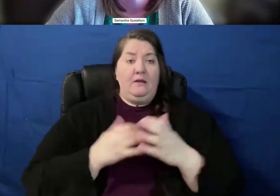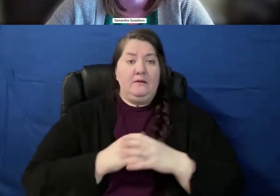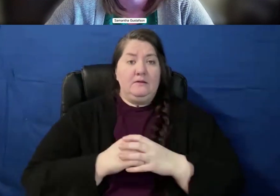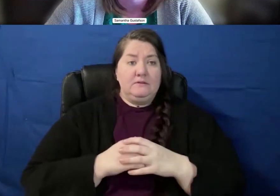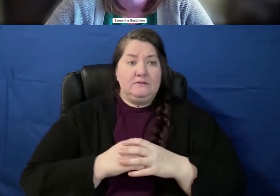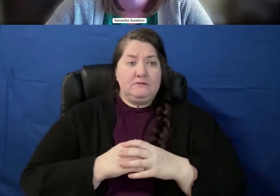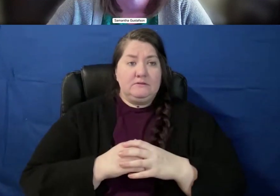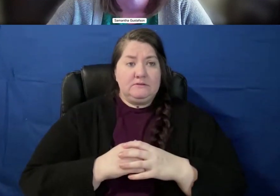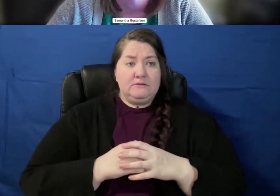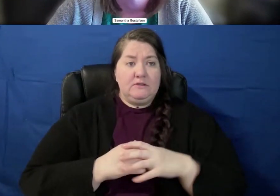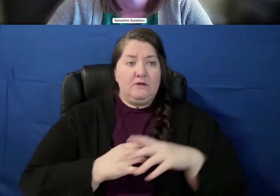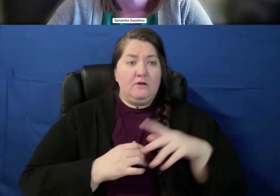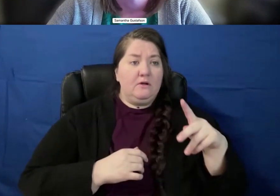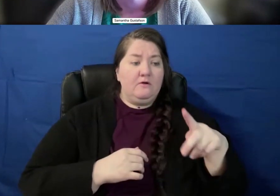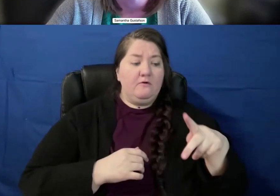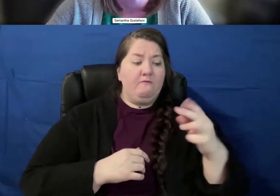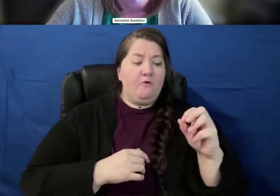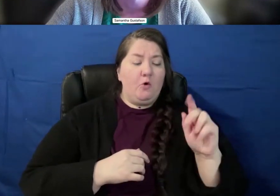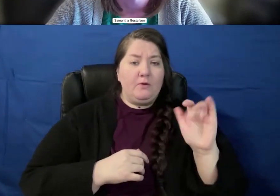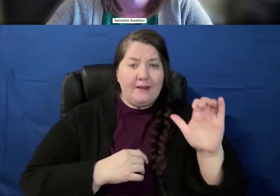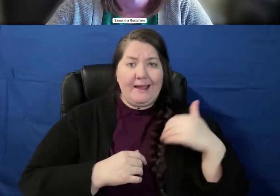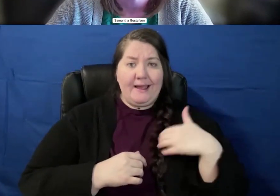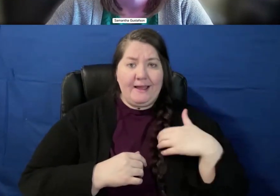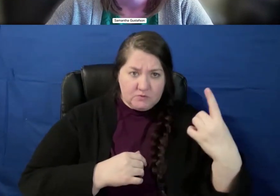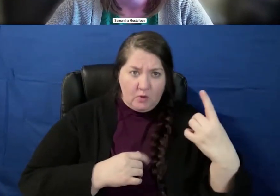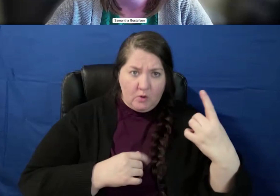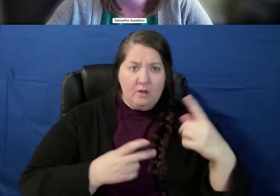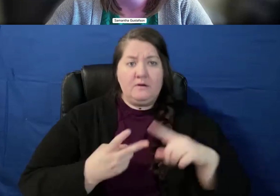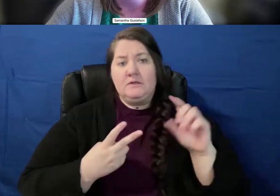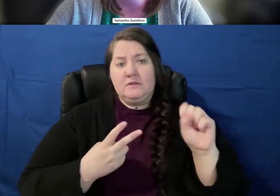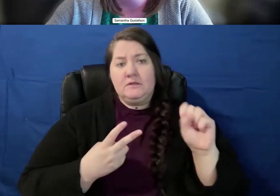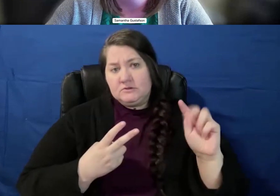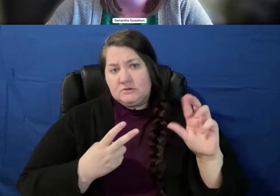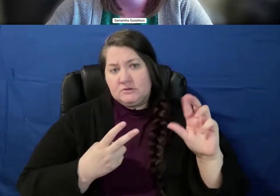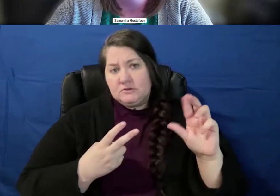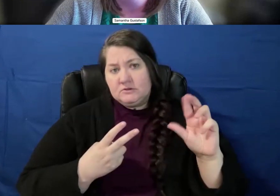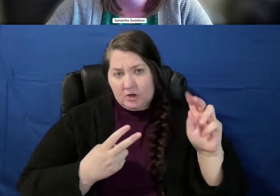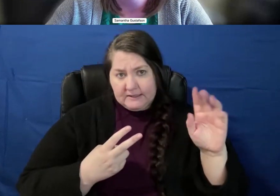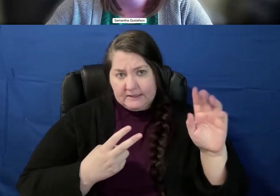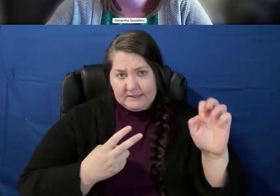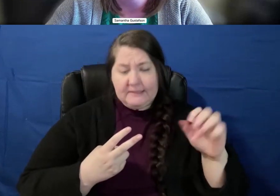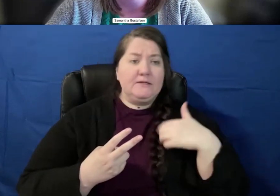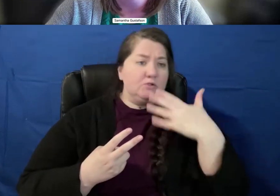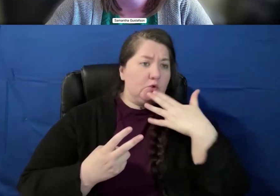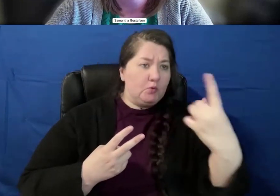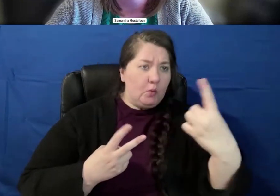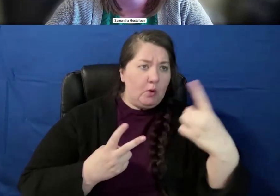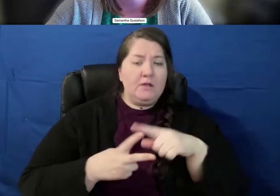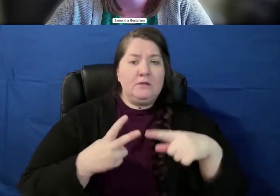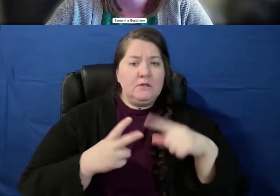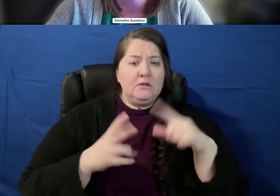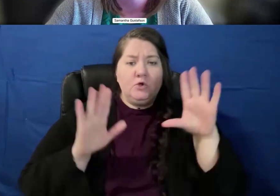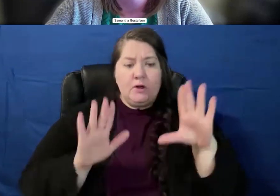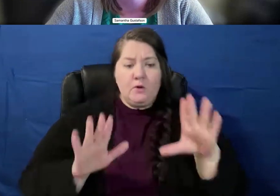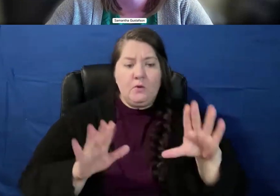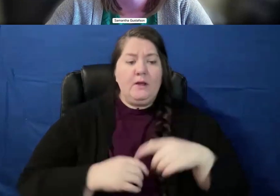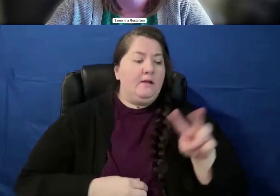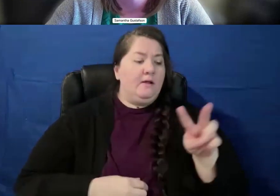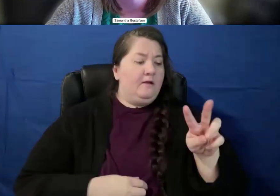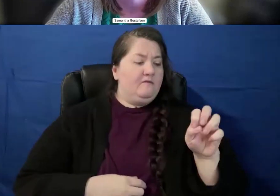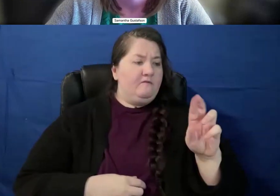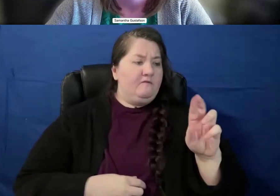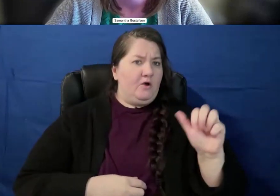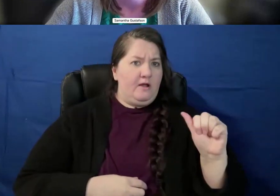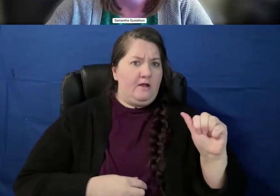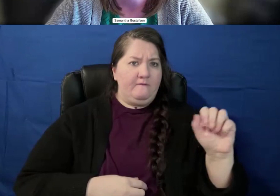like the Phonak has a good one, Starkey has a good one, but there are a lot of really great ones. The Verifit has a really